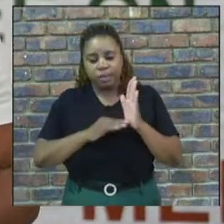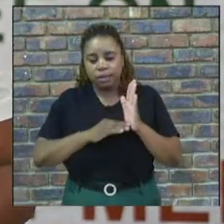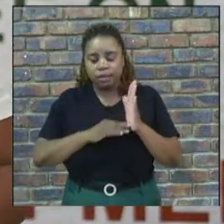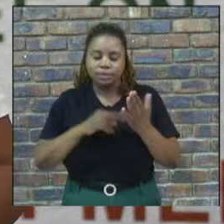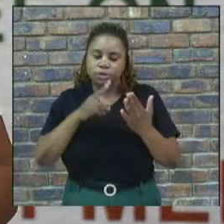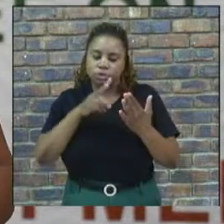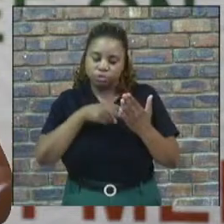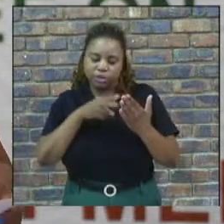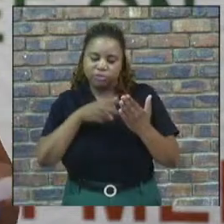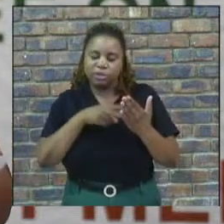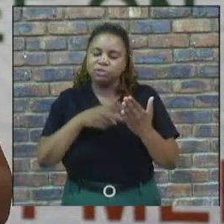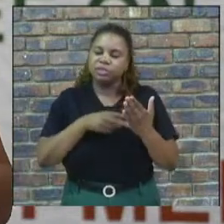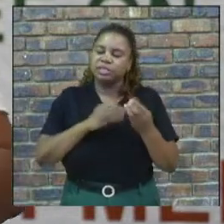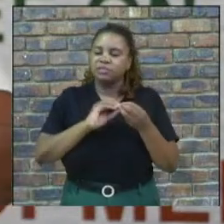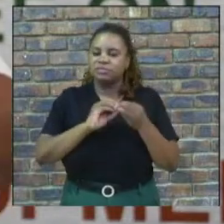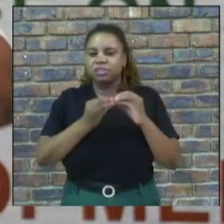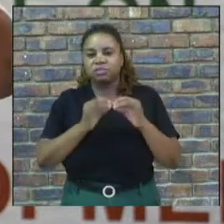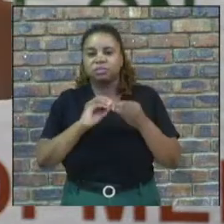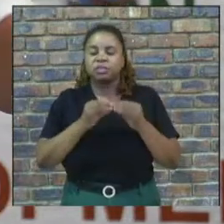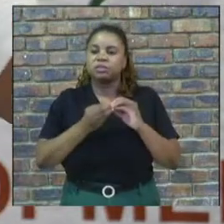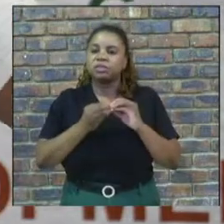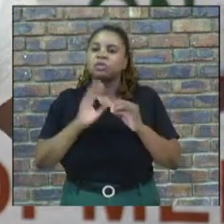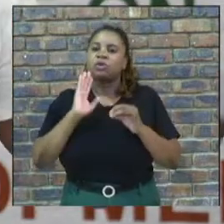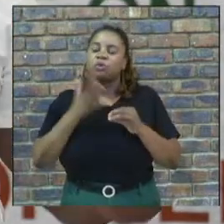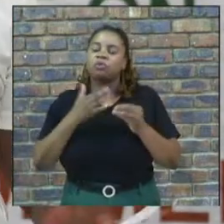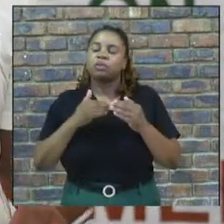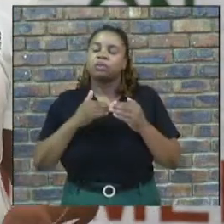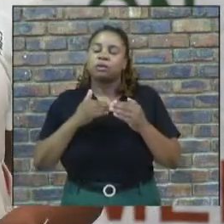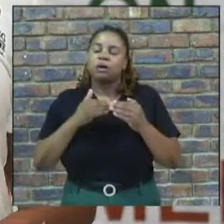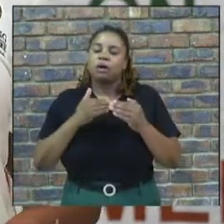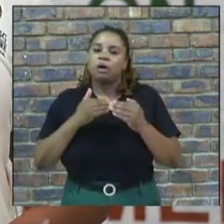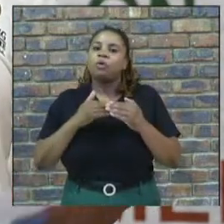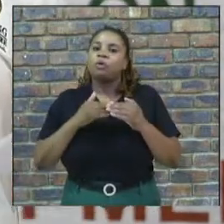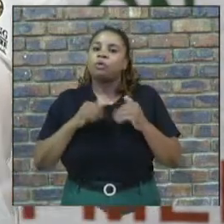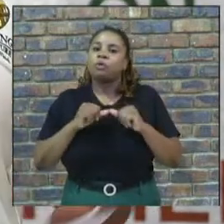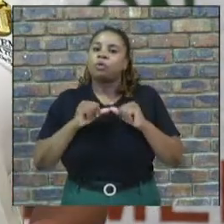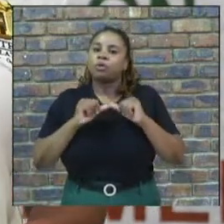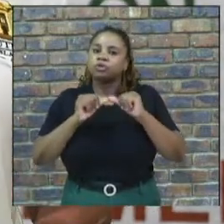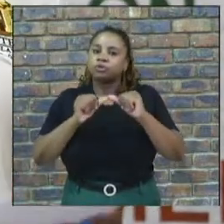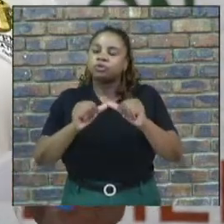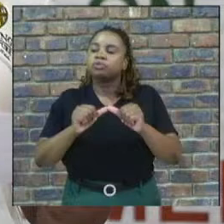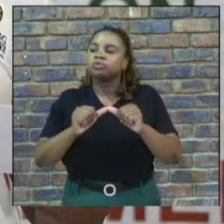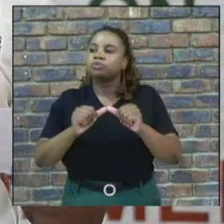continue engaging. So on behalf of these people,